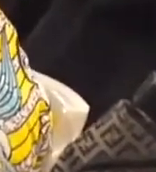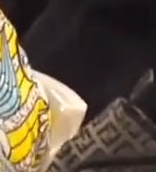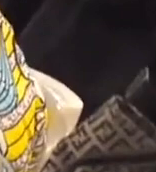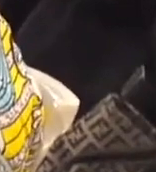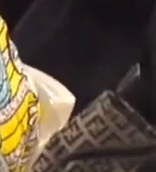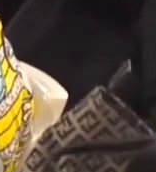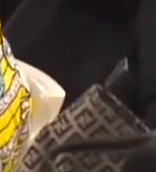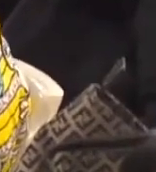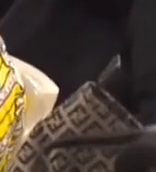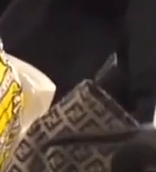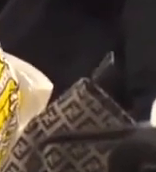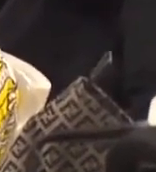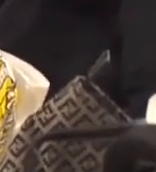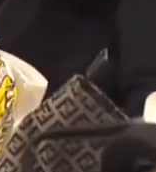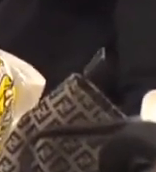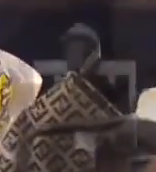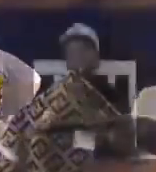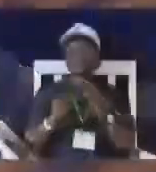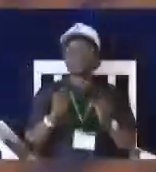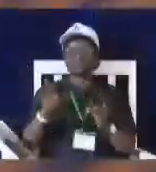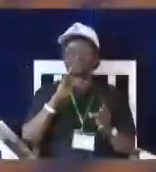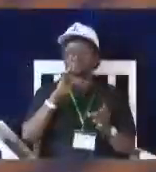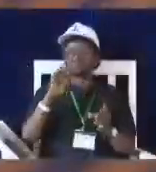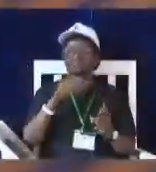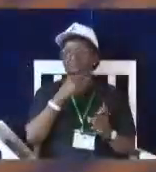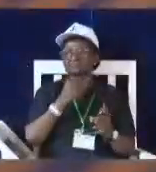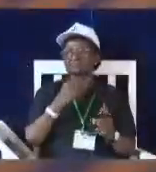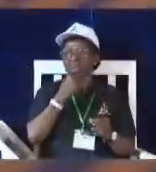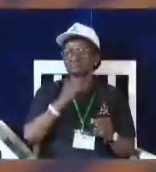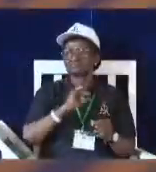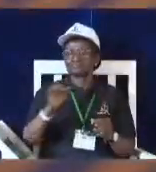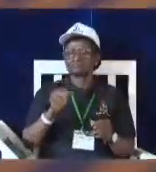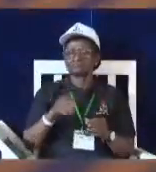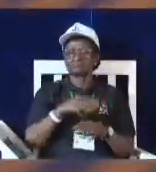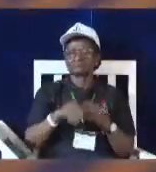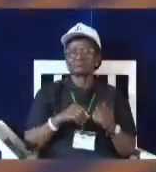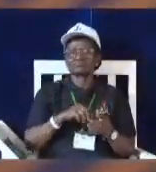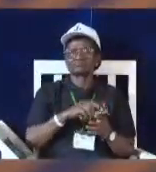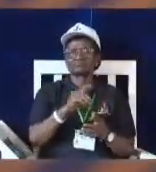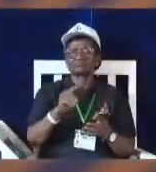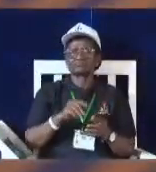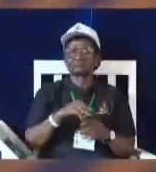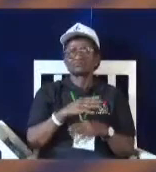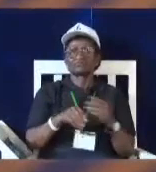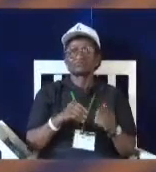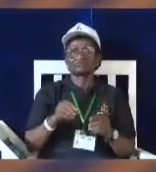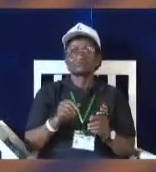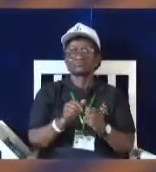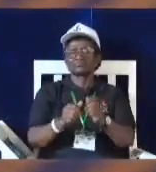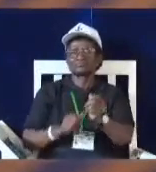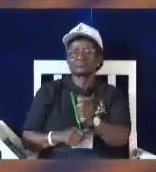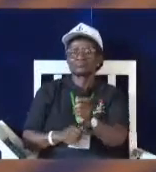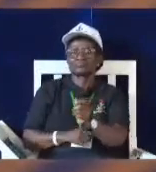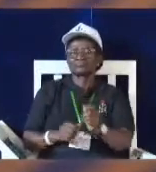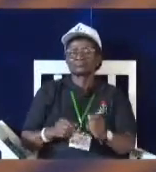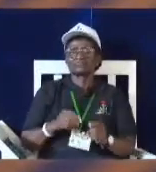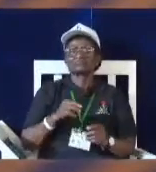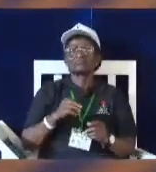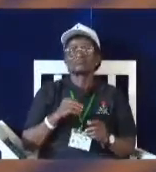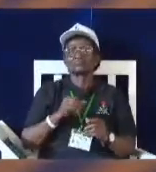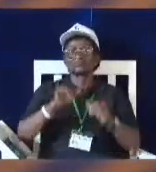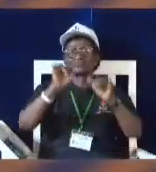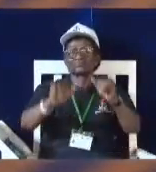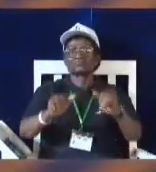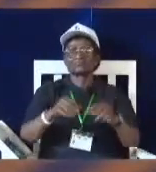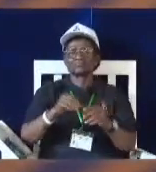not genuine, if you have been pretending all this while, or you are backsliding and you are dwelling